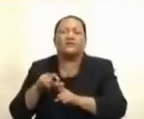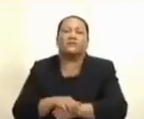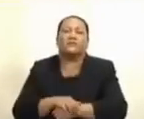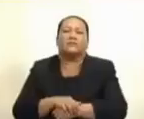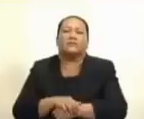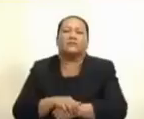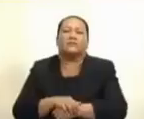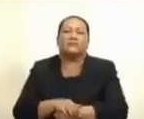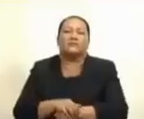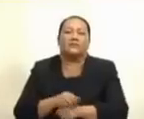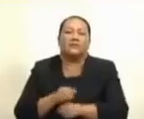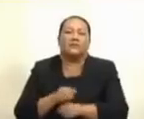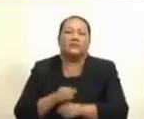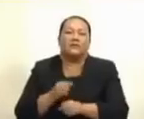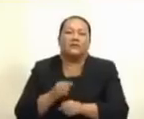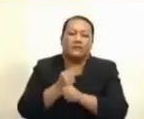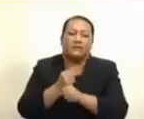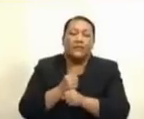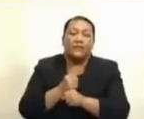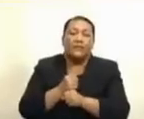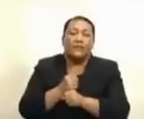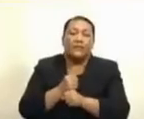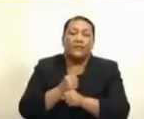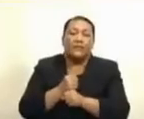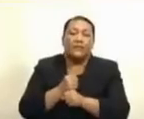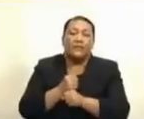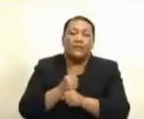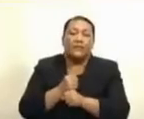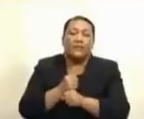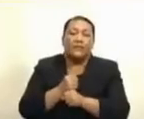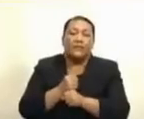laborers from India between